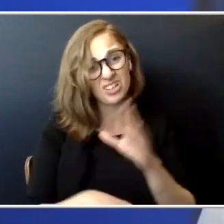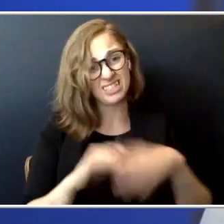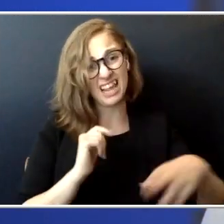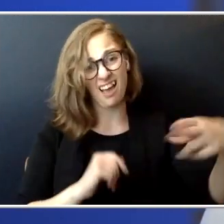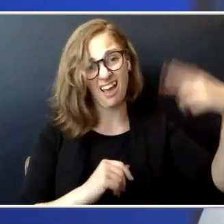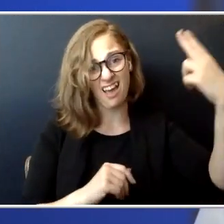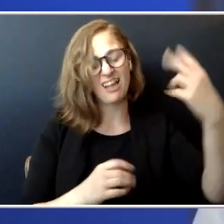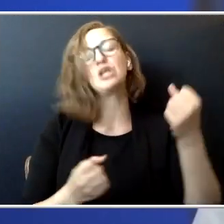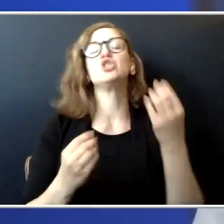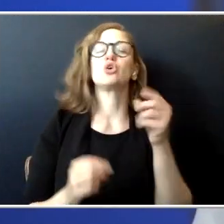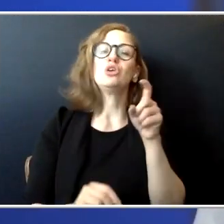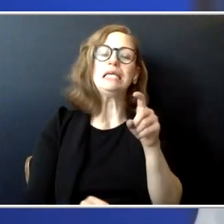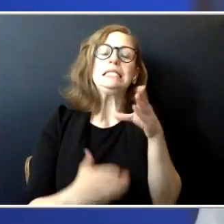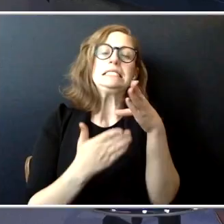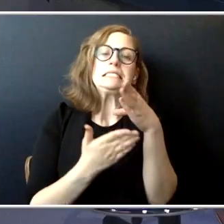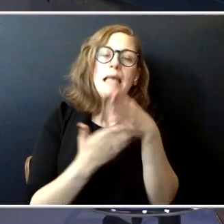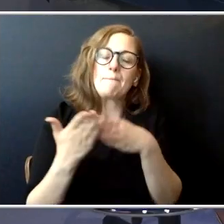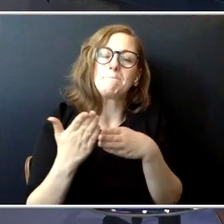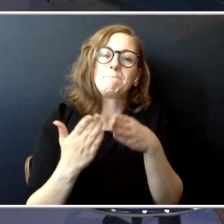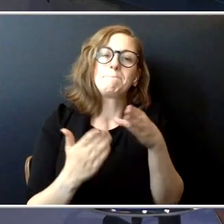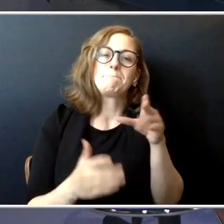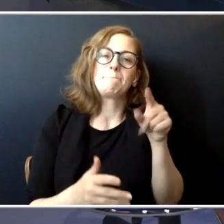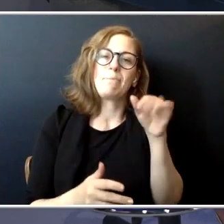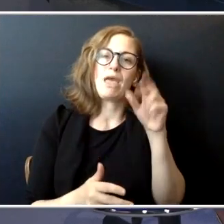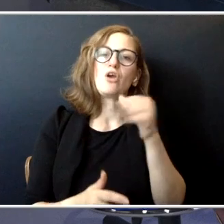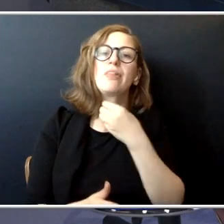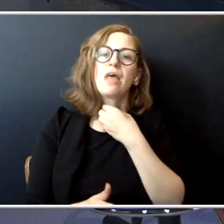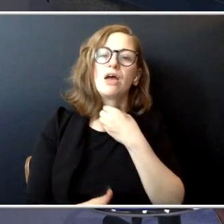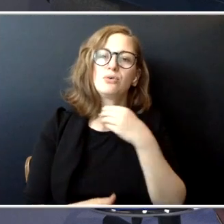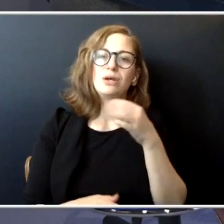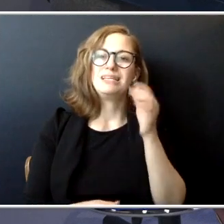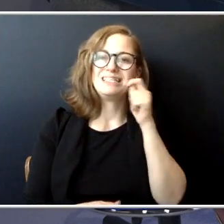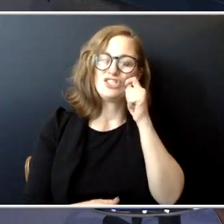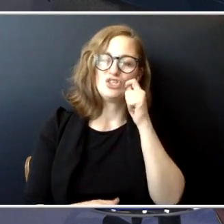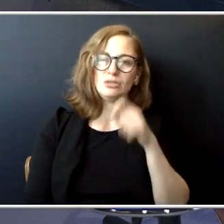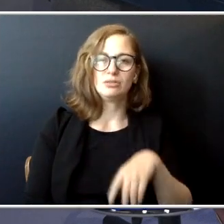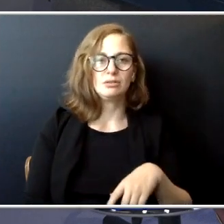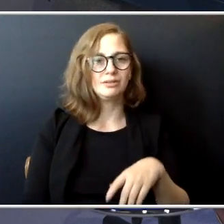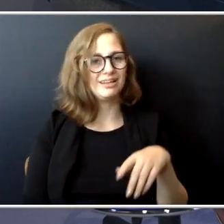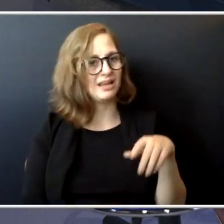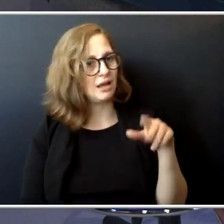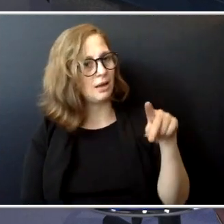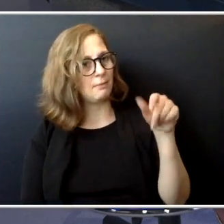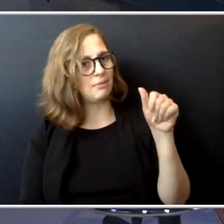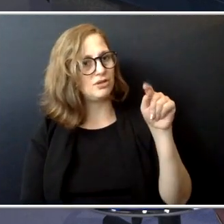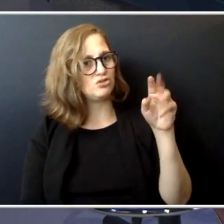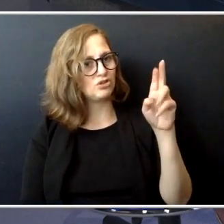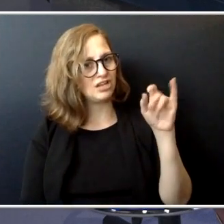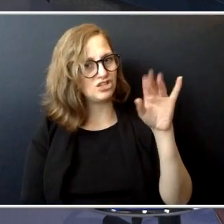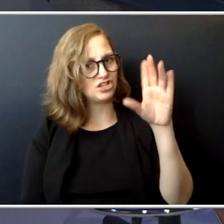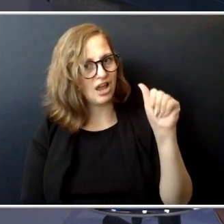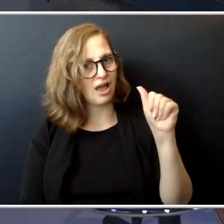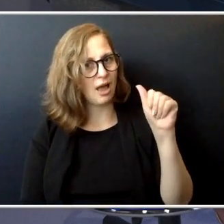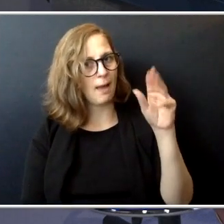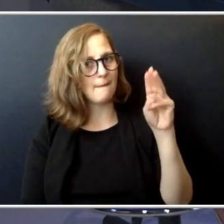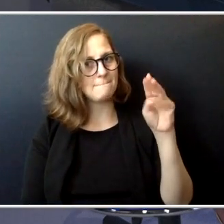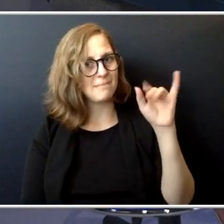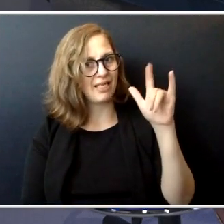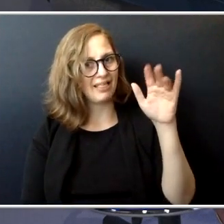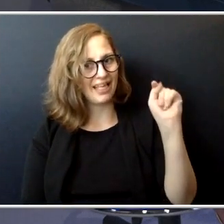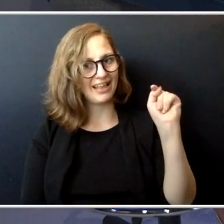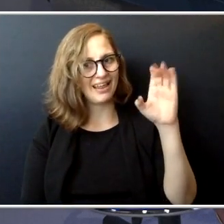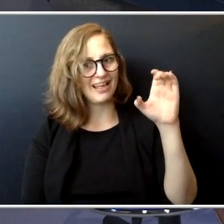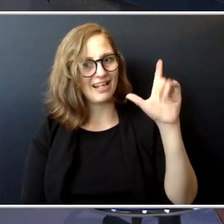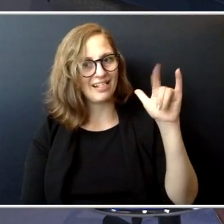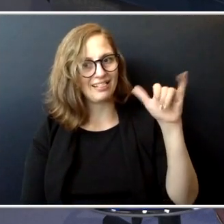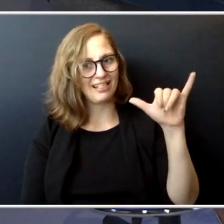we can't take them out. Michelle, does the name Patricia Millett Claybrook ring a bell? Yes, she's my cousin. Exactly, I know. She